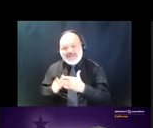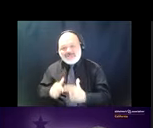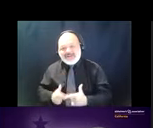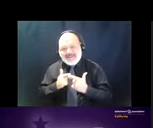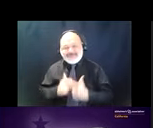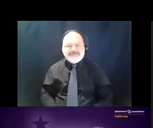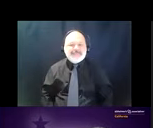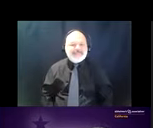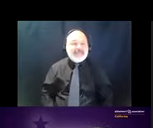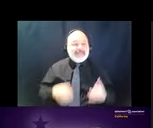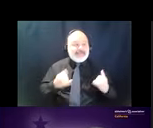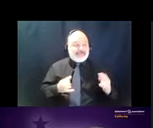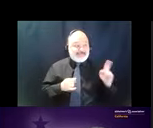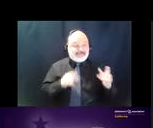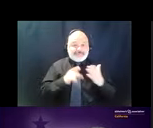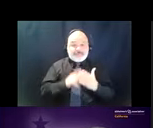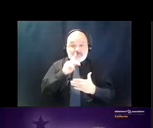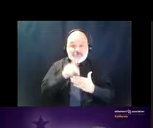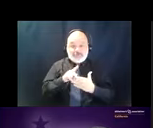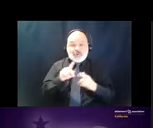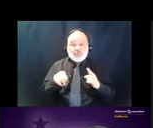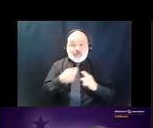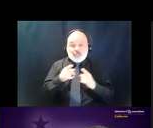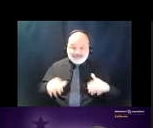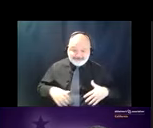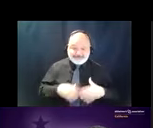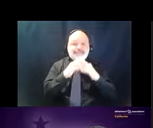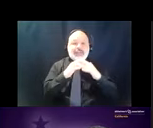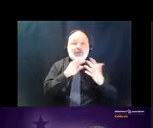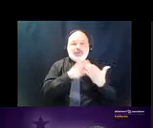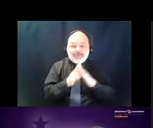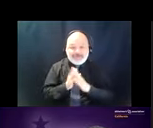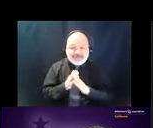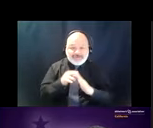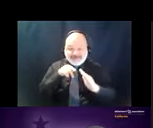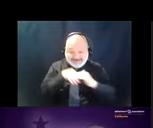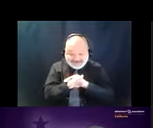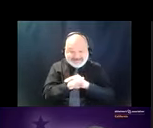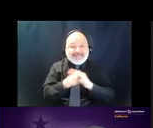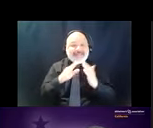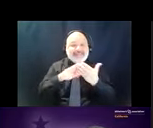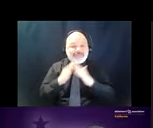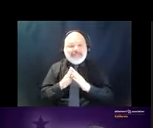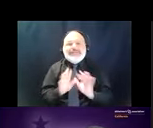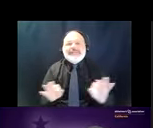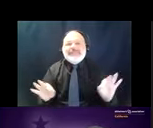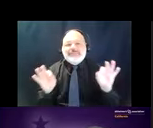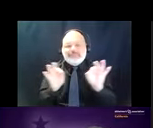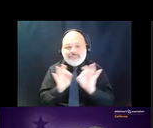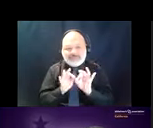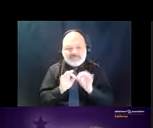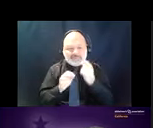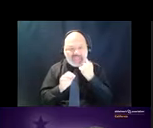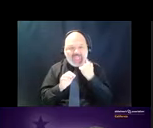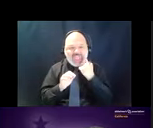now here with programs. So when we build community and when we are going to penetrate the communities, as I mentioned, it's important to have the framework,